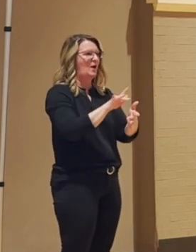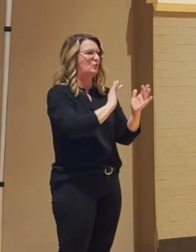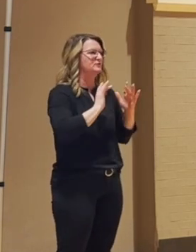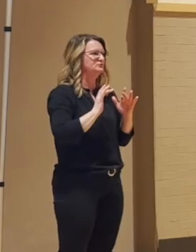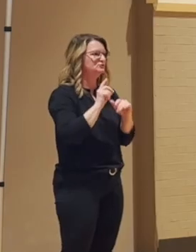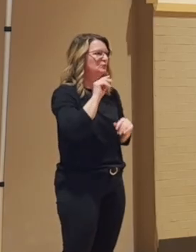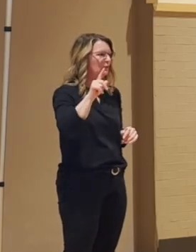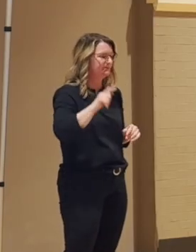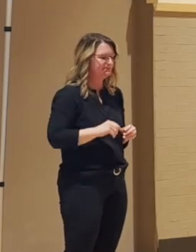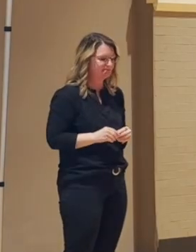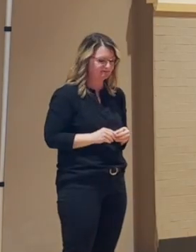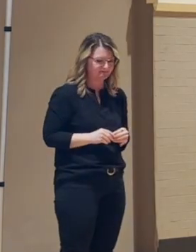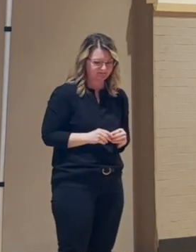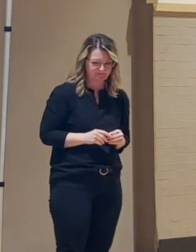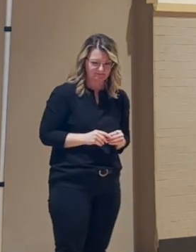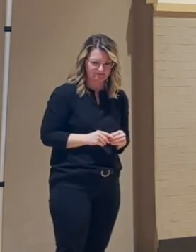well.